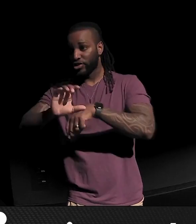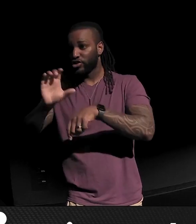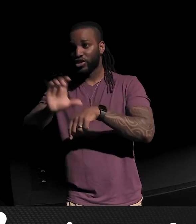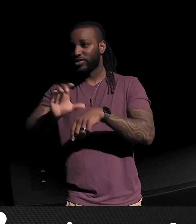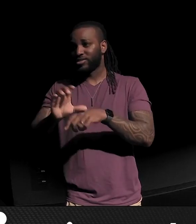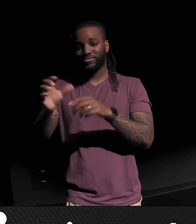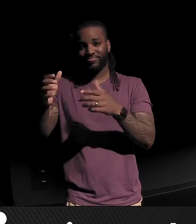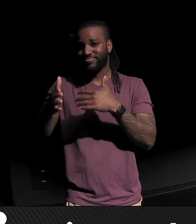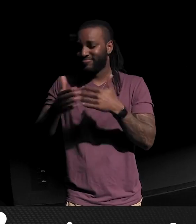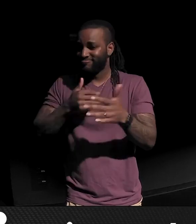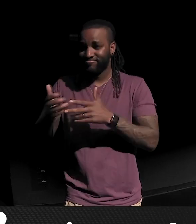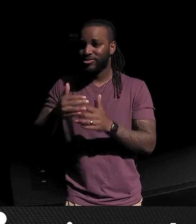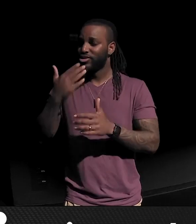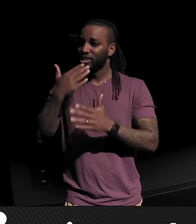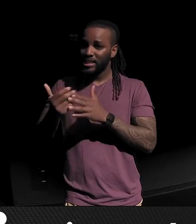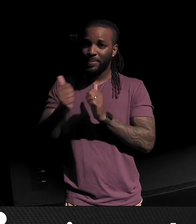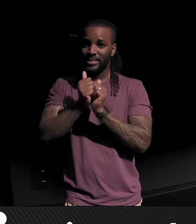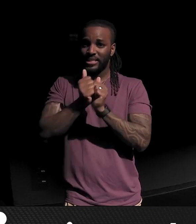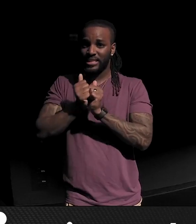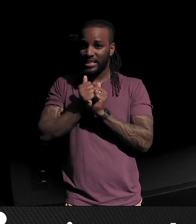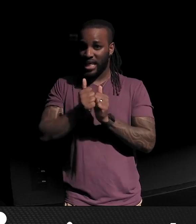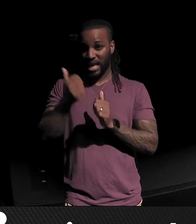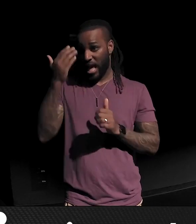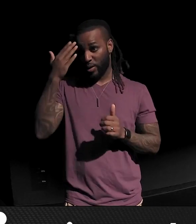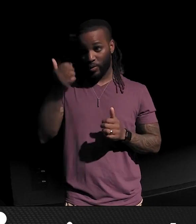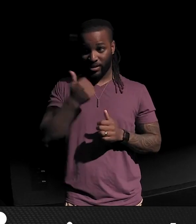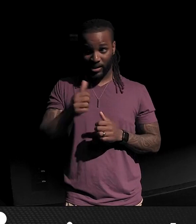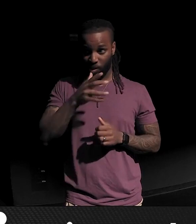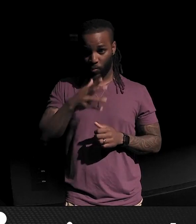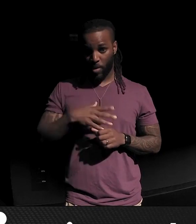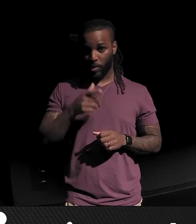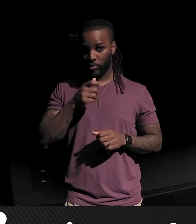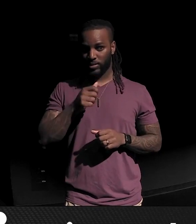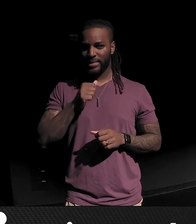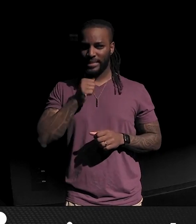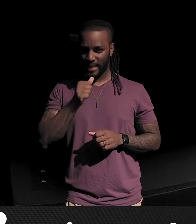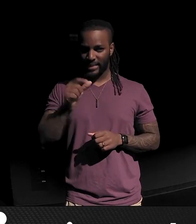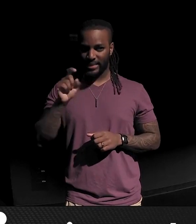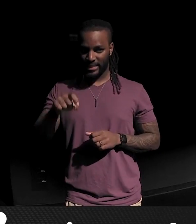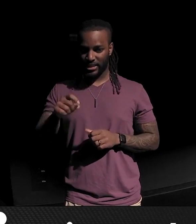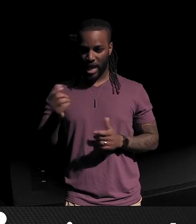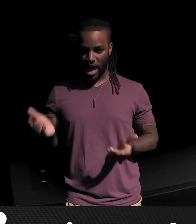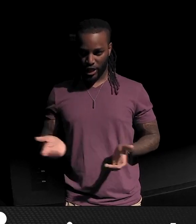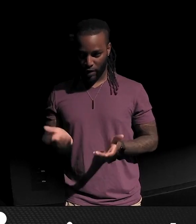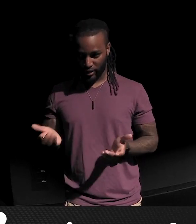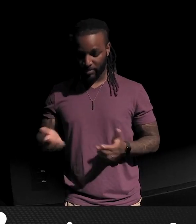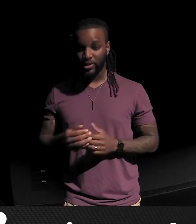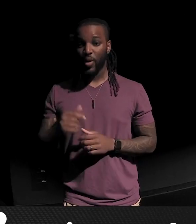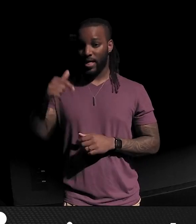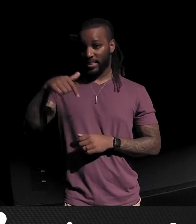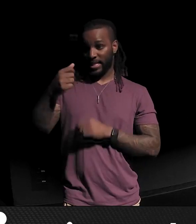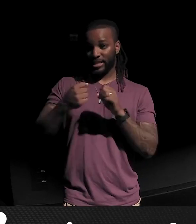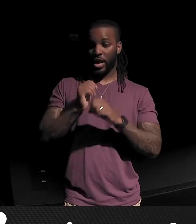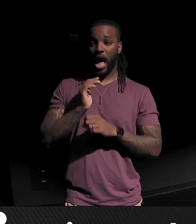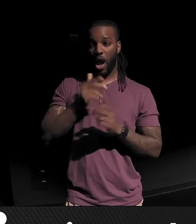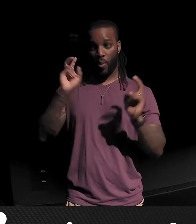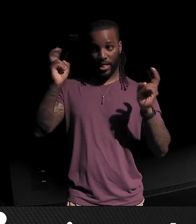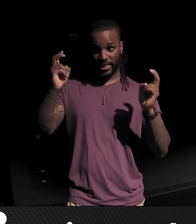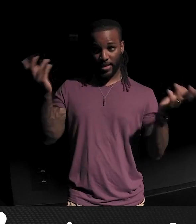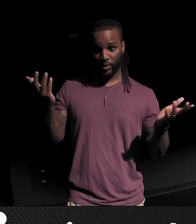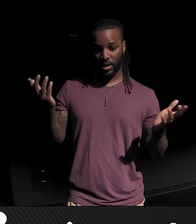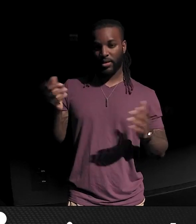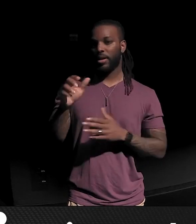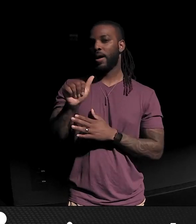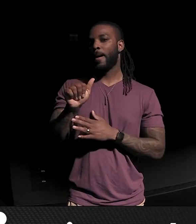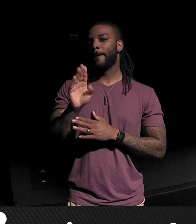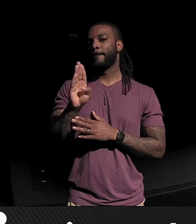to be together. I don't know any woman who doesn't need to be encouraged. And this year, our theme is Abide.